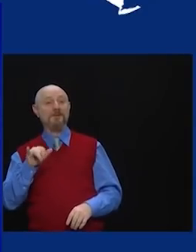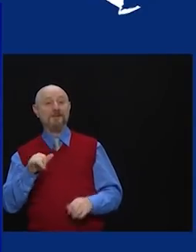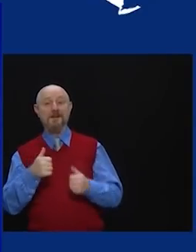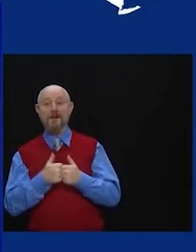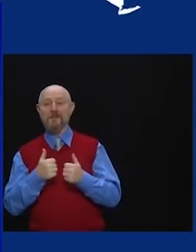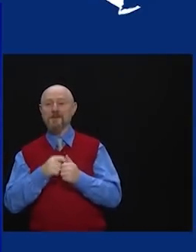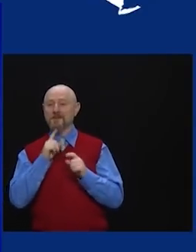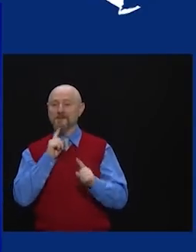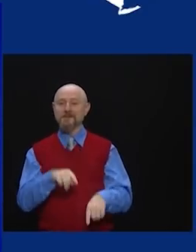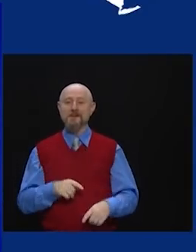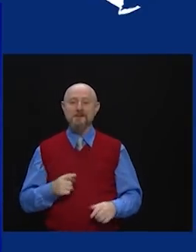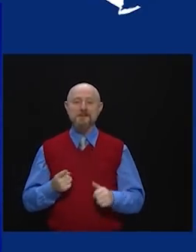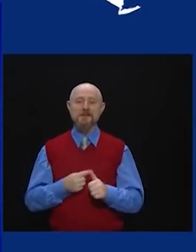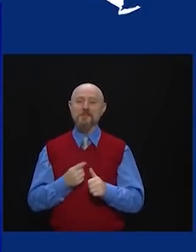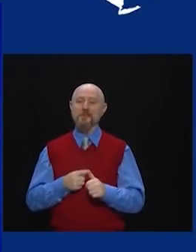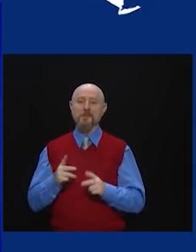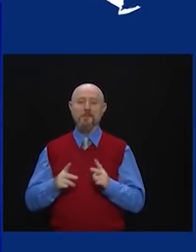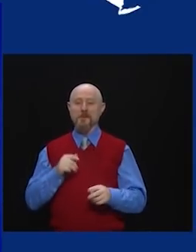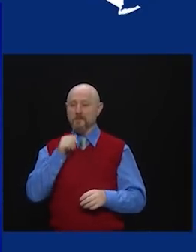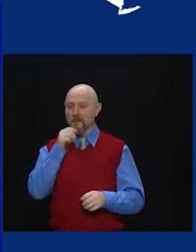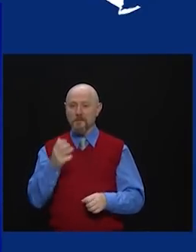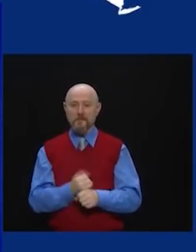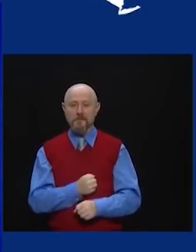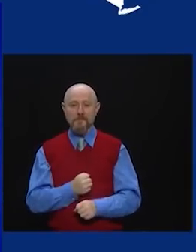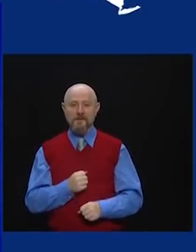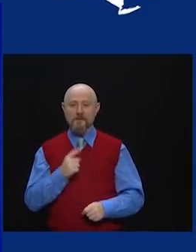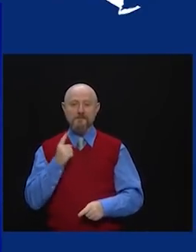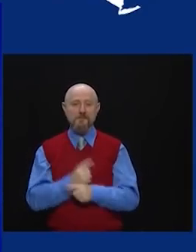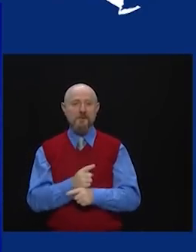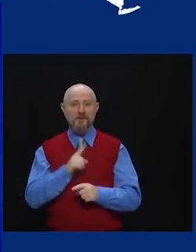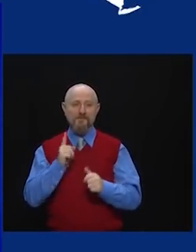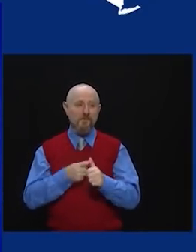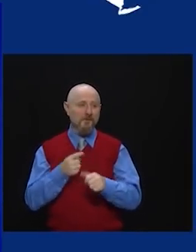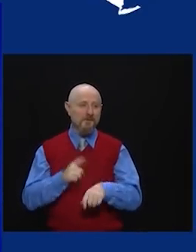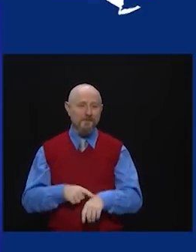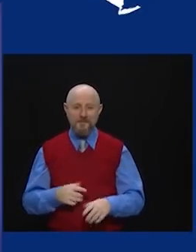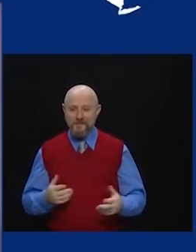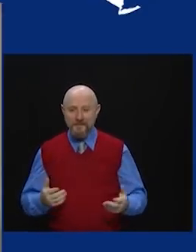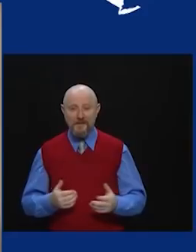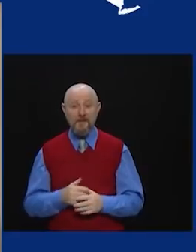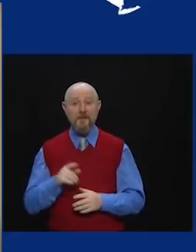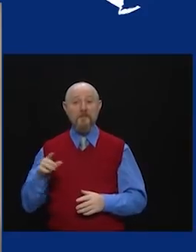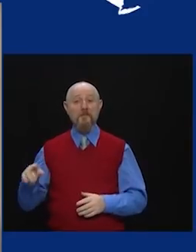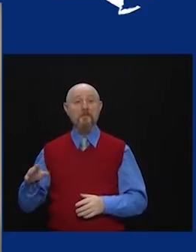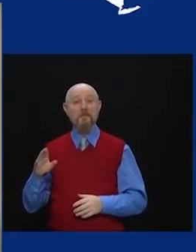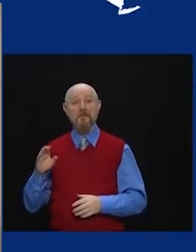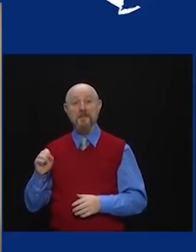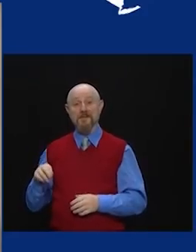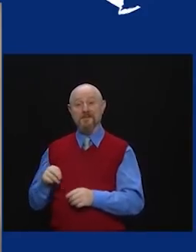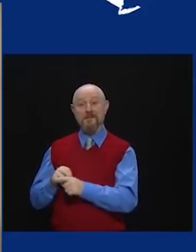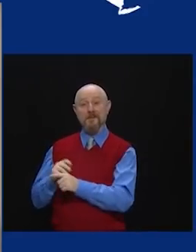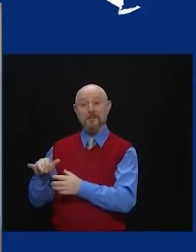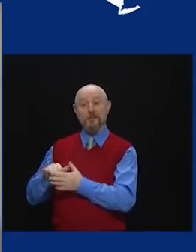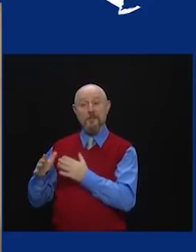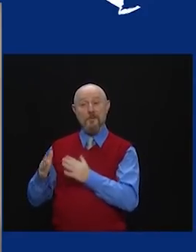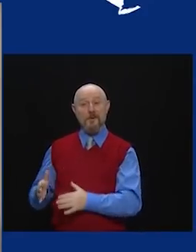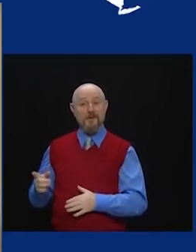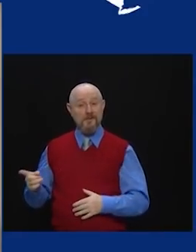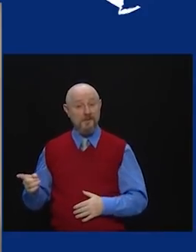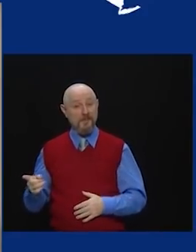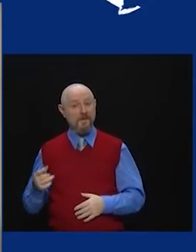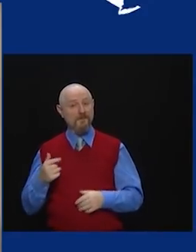give another chance to, Ben Walthall, a New Yorker. Ben, let's see if we can give you another shot